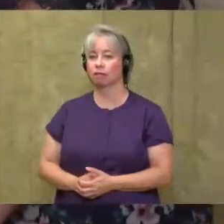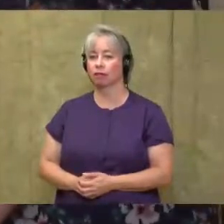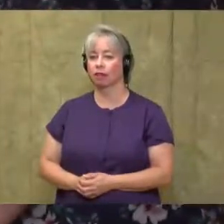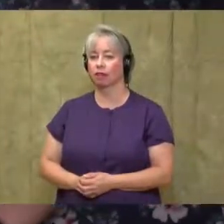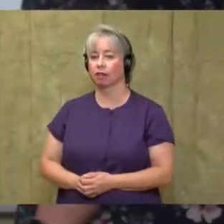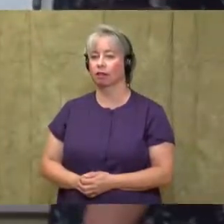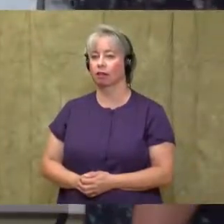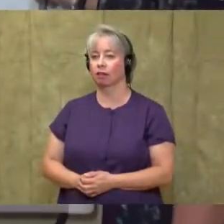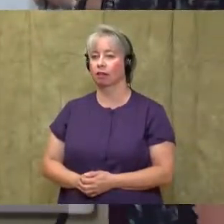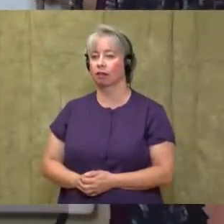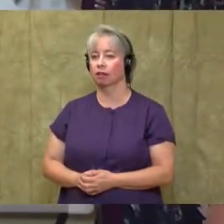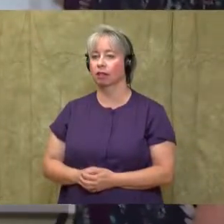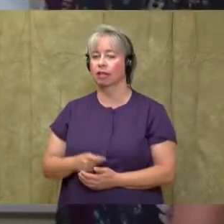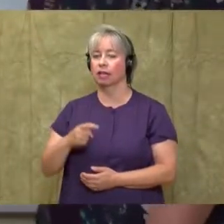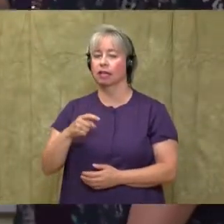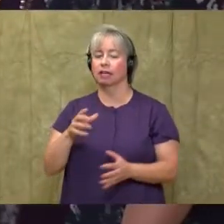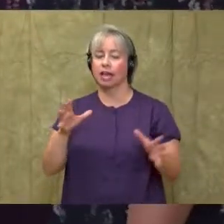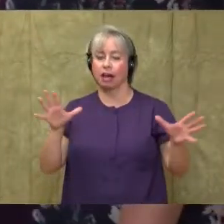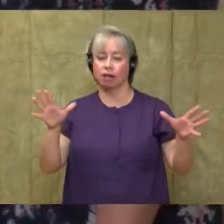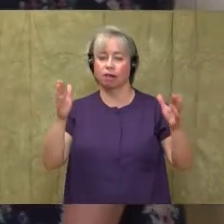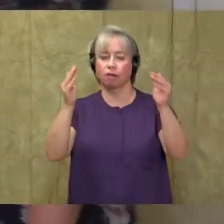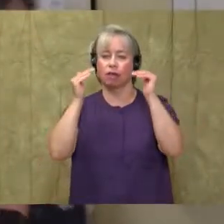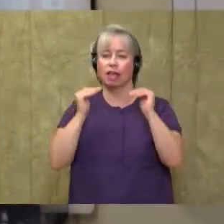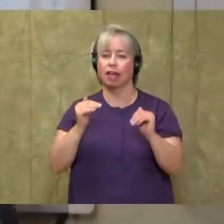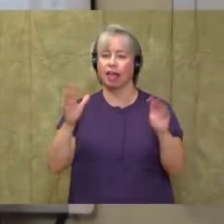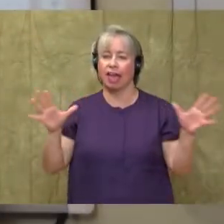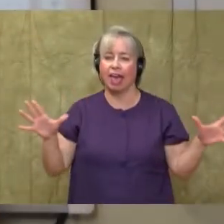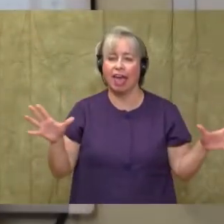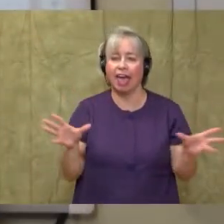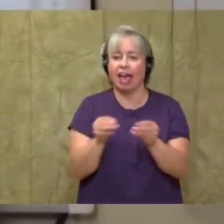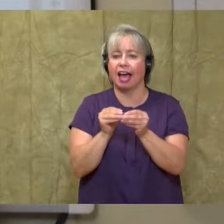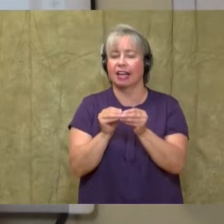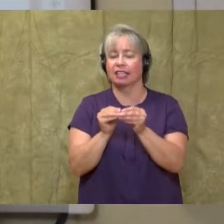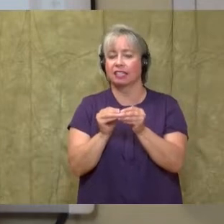And now we need to add them. That's our next step. So